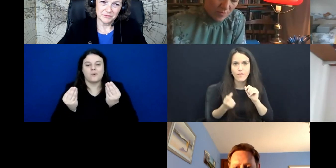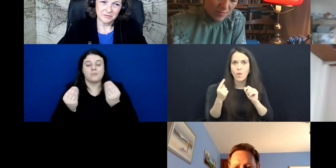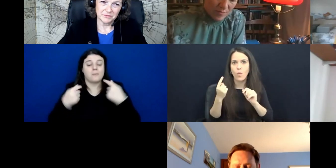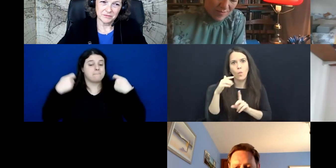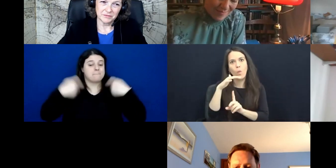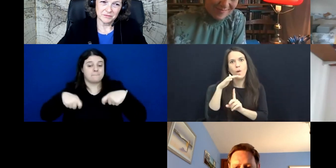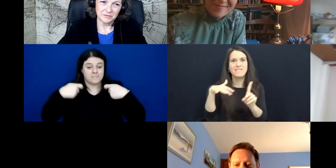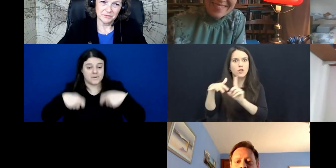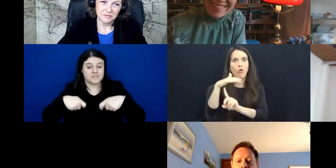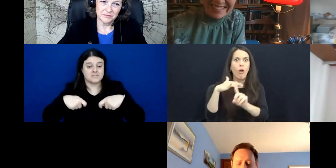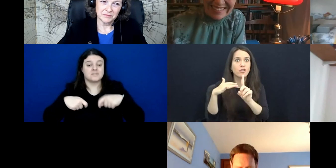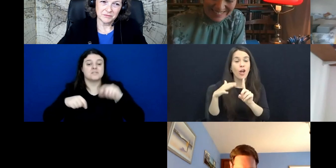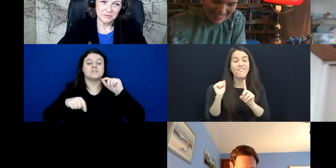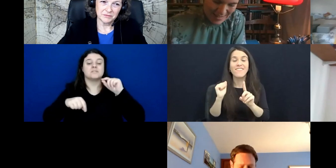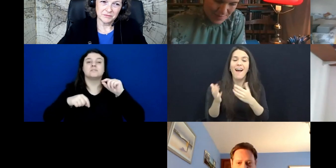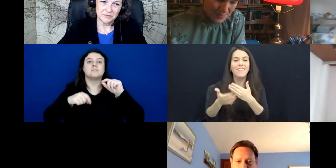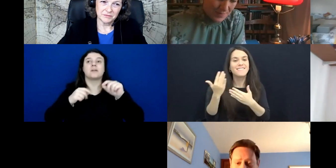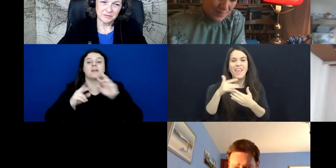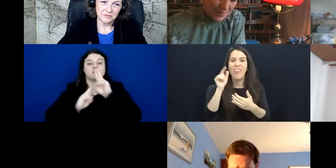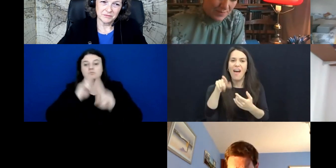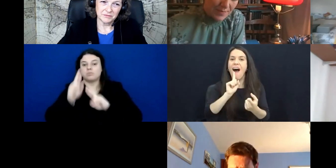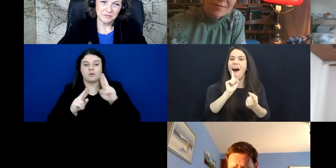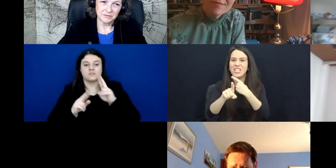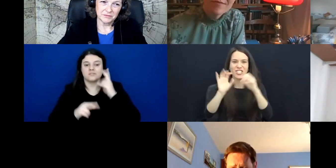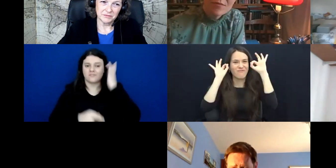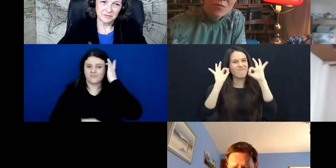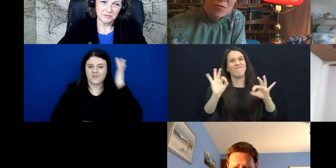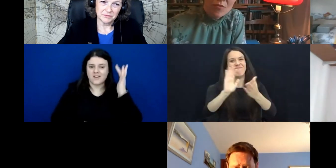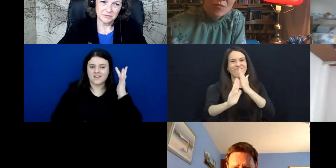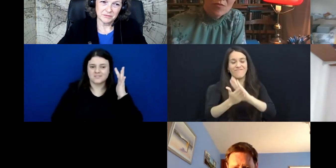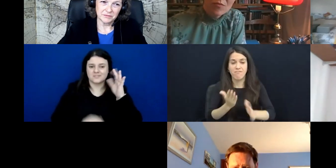easy answers, but perhaps